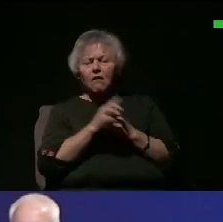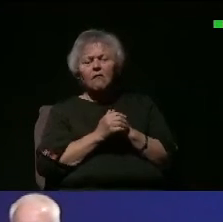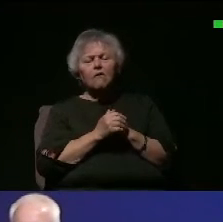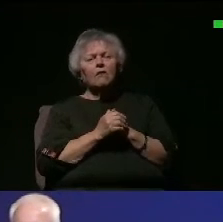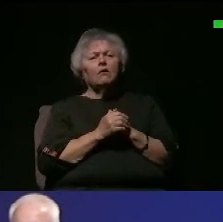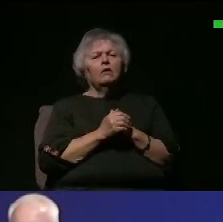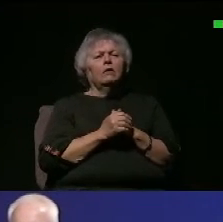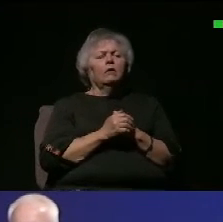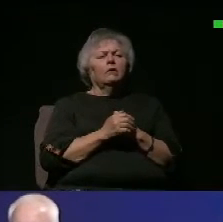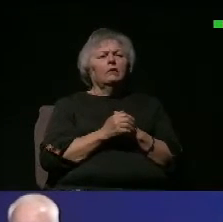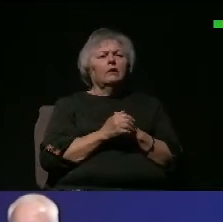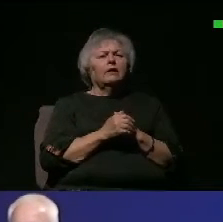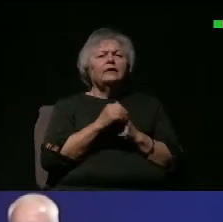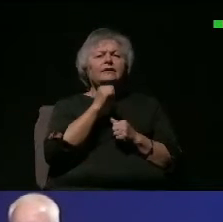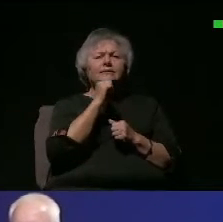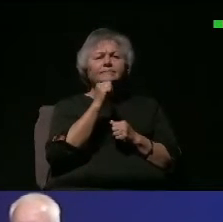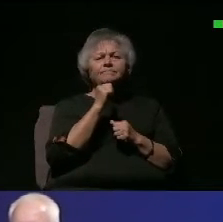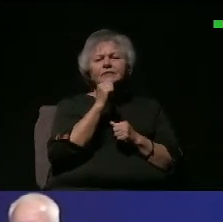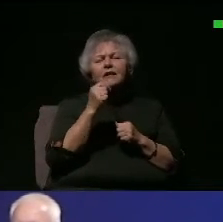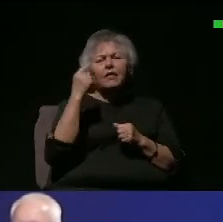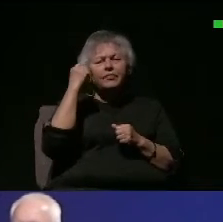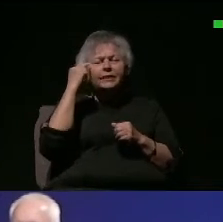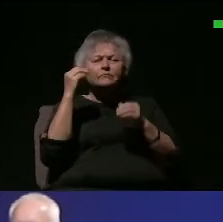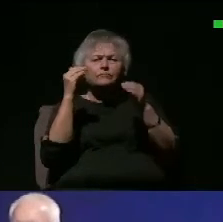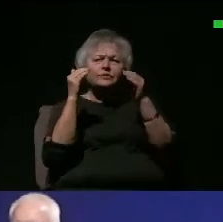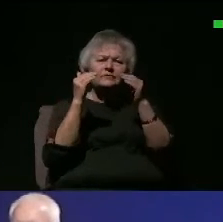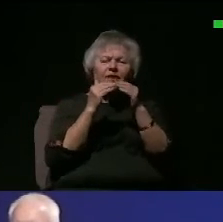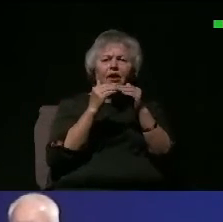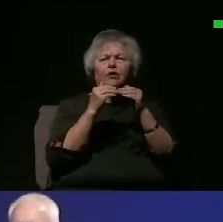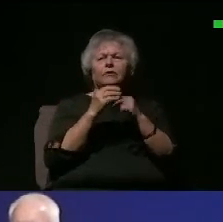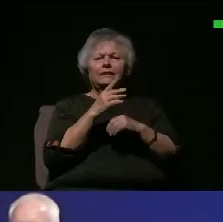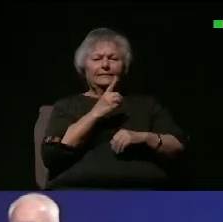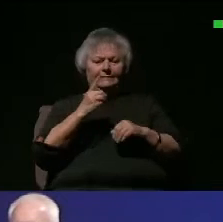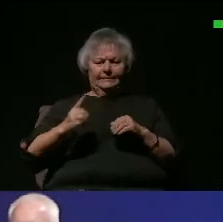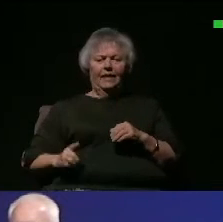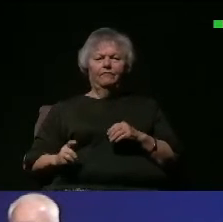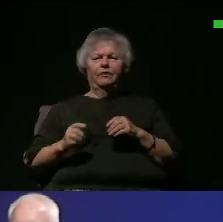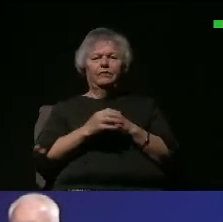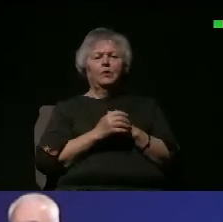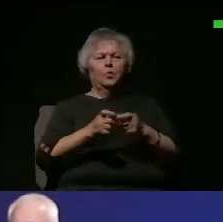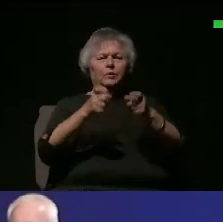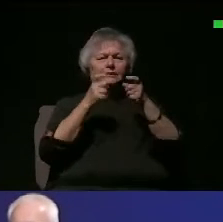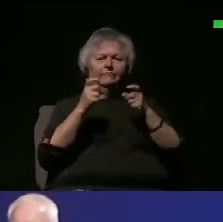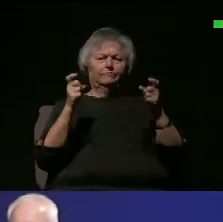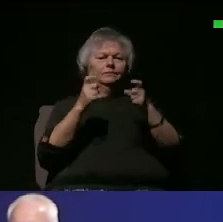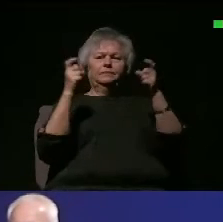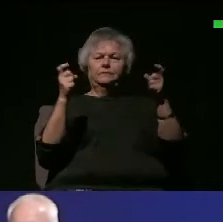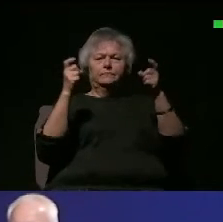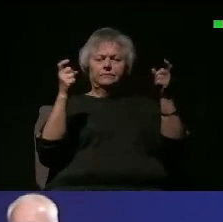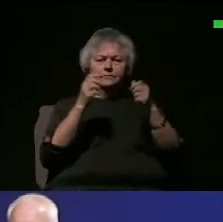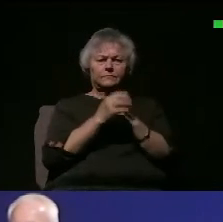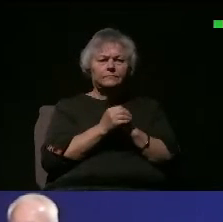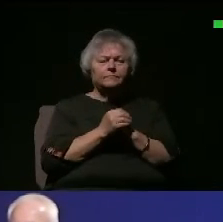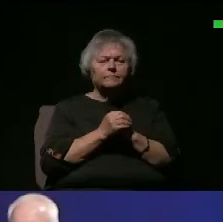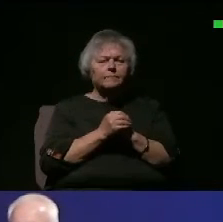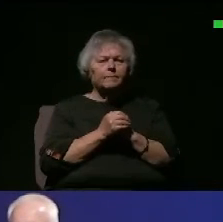to rejoice with those who rejoice. And because we can weep with those who weep because we can feel superior to them,